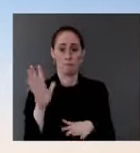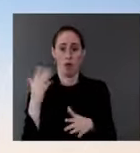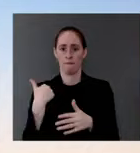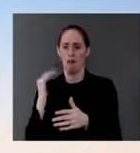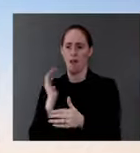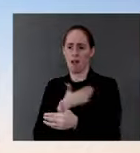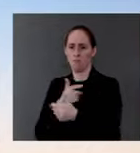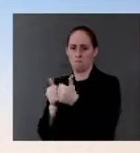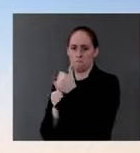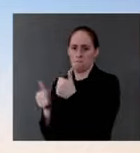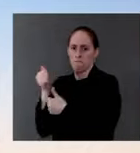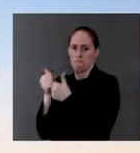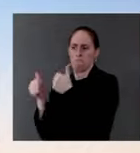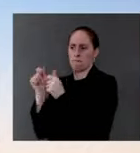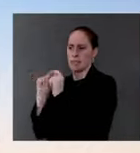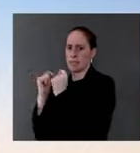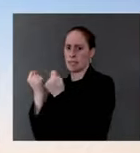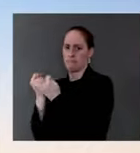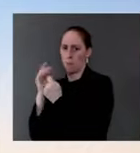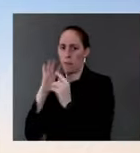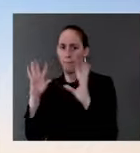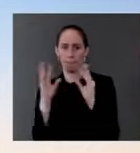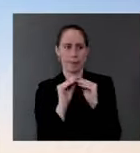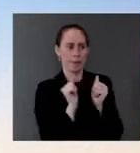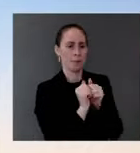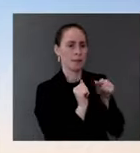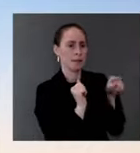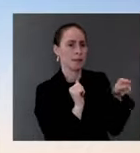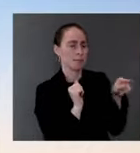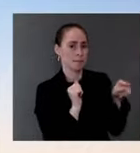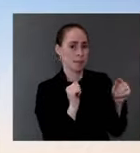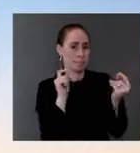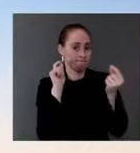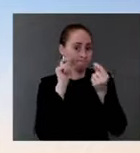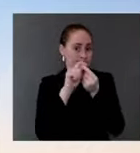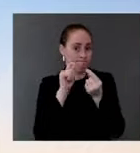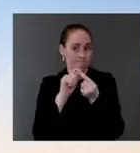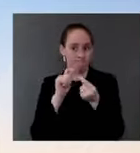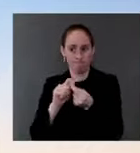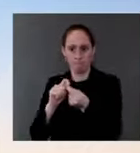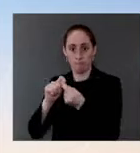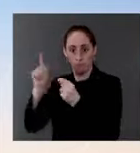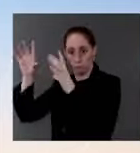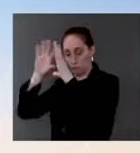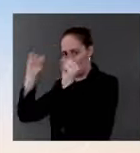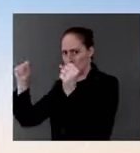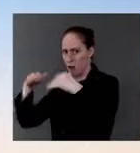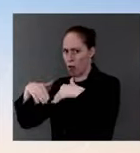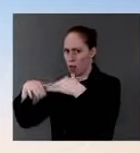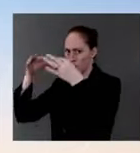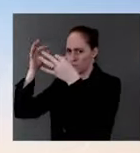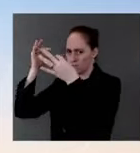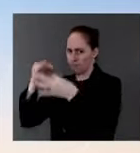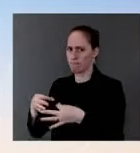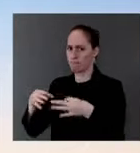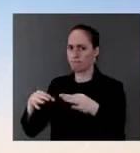but certainly he is somebody, as you noted, who the president has met with in the past. We certainly respect and honor, one, his